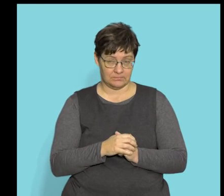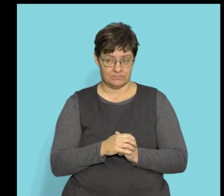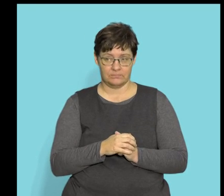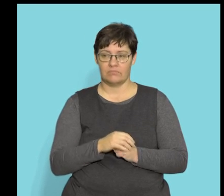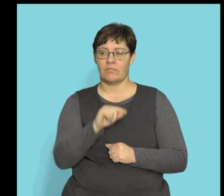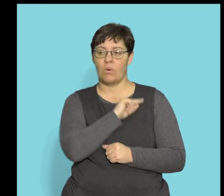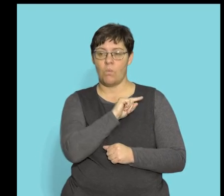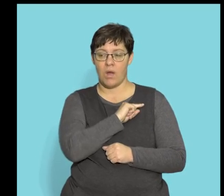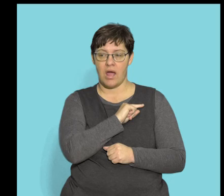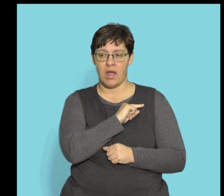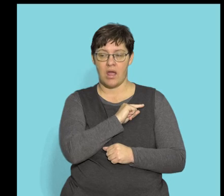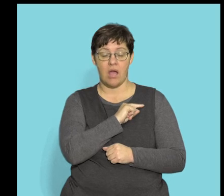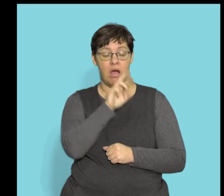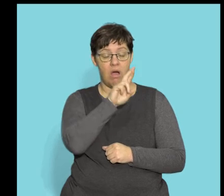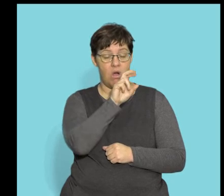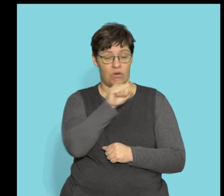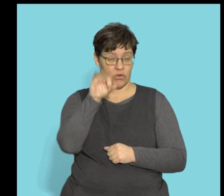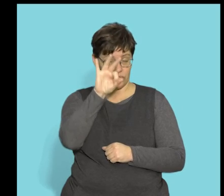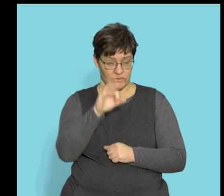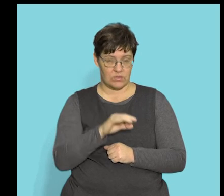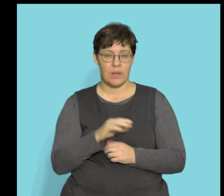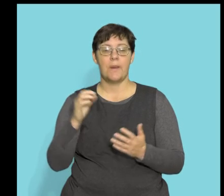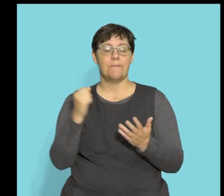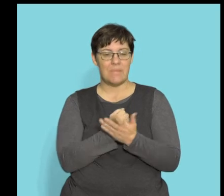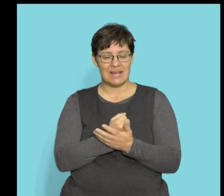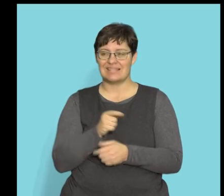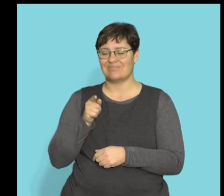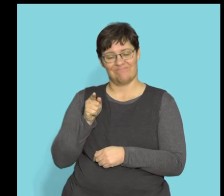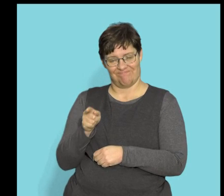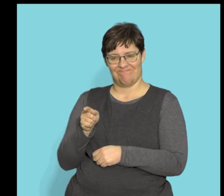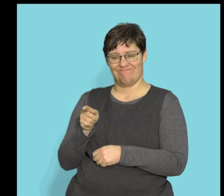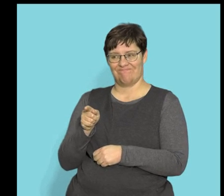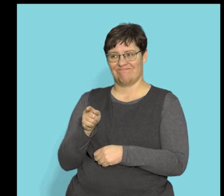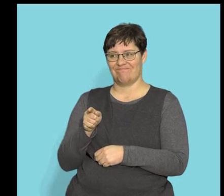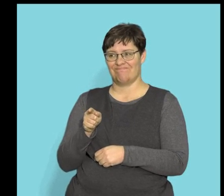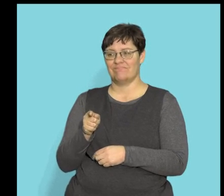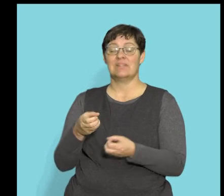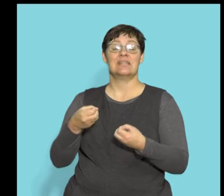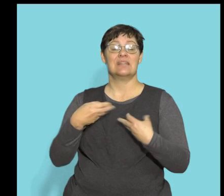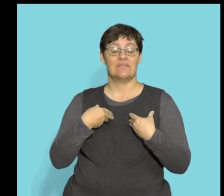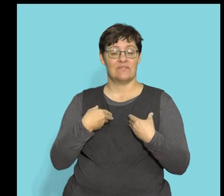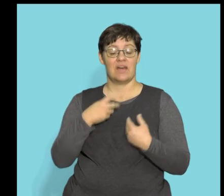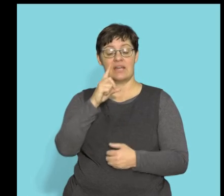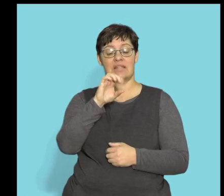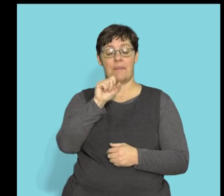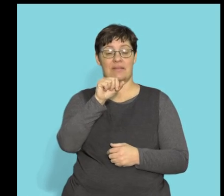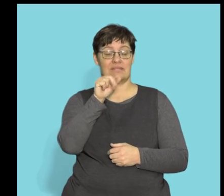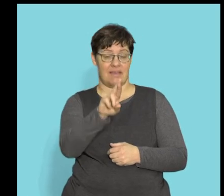And because it is multiplied by r cubed, I have to address the fact that I've been given